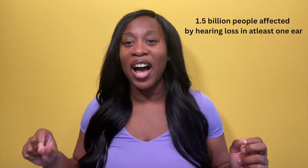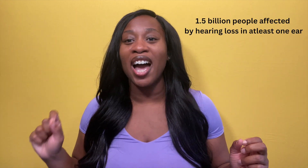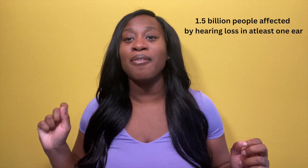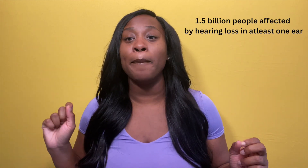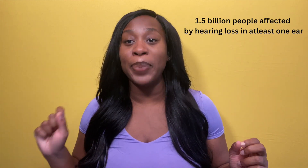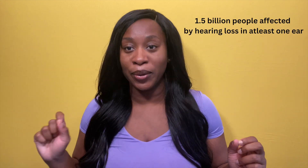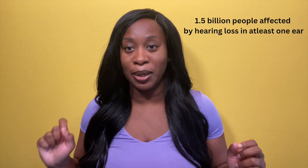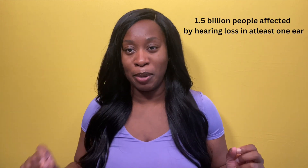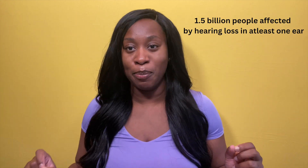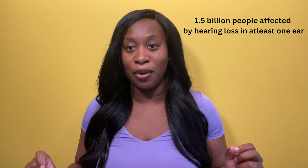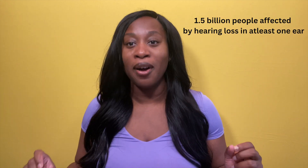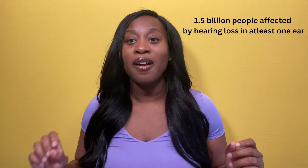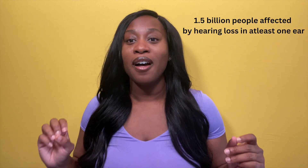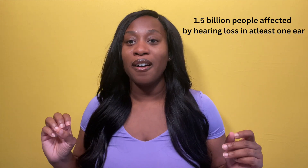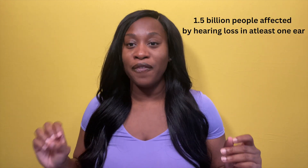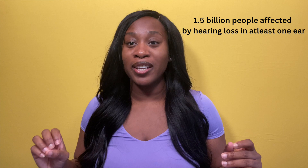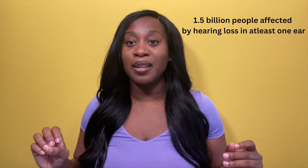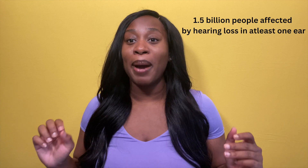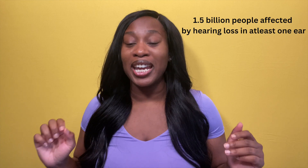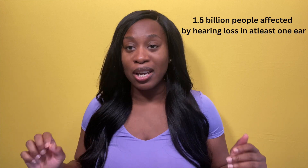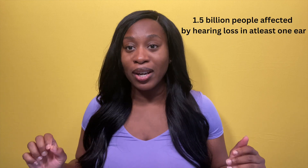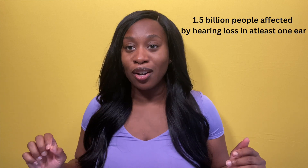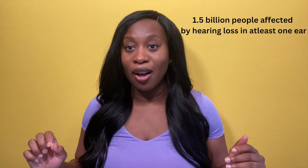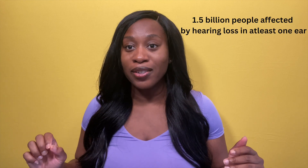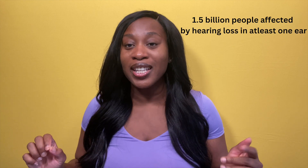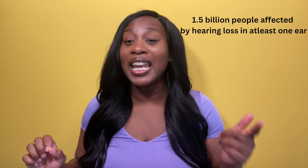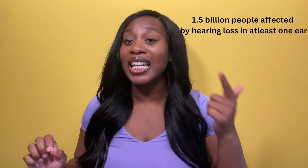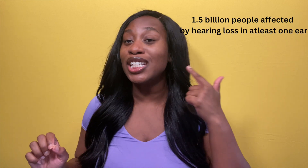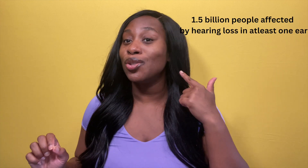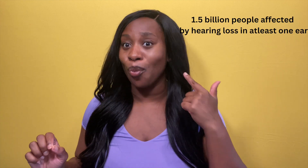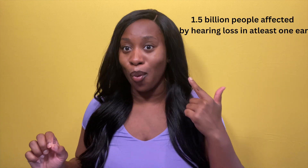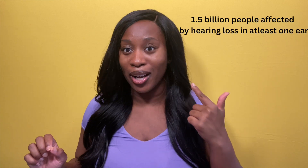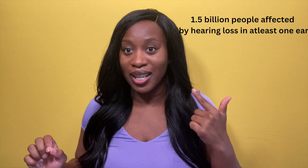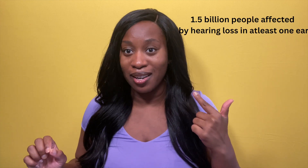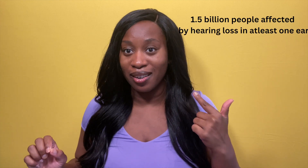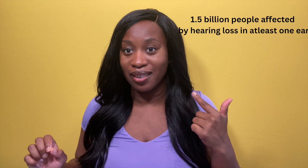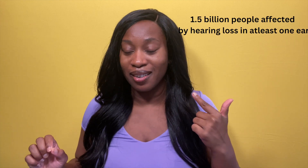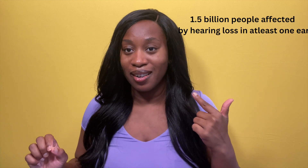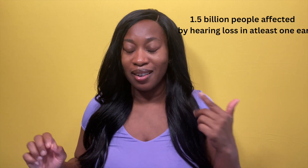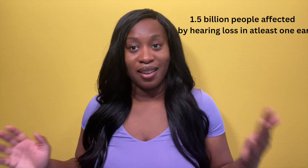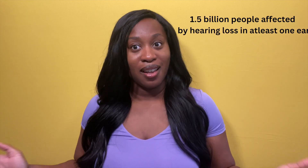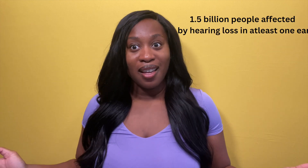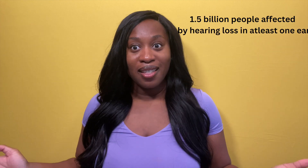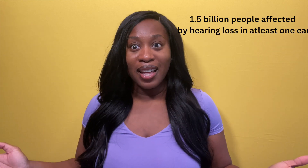1.5 billion people affected by hearing loss in at least one ear?